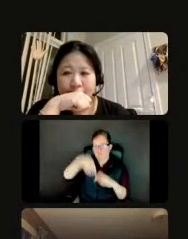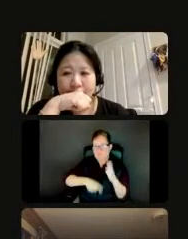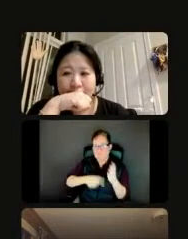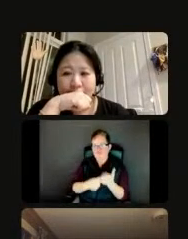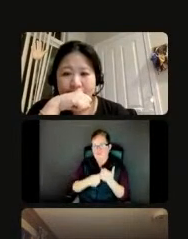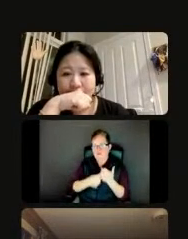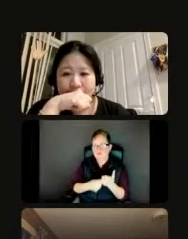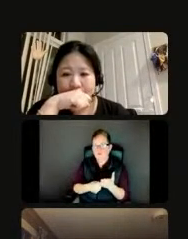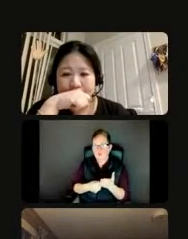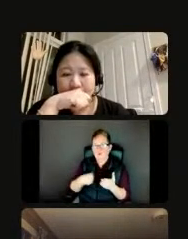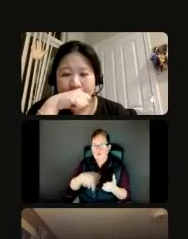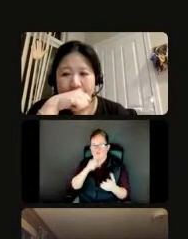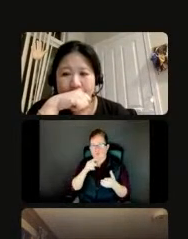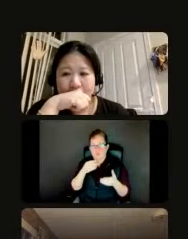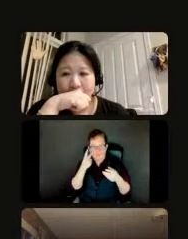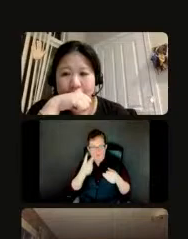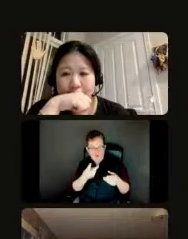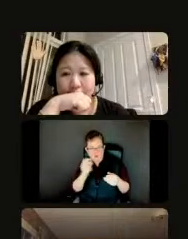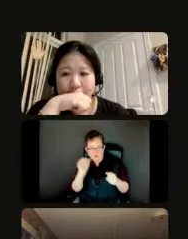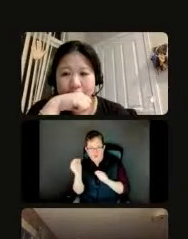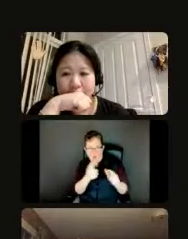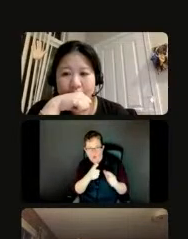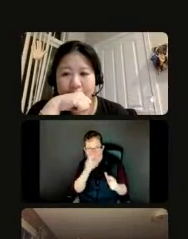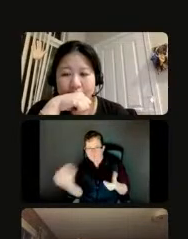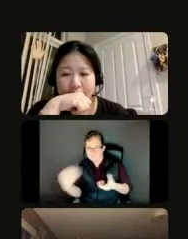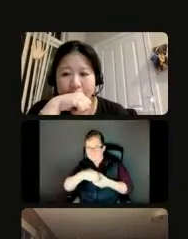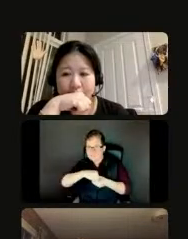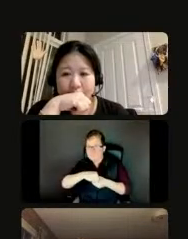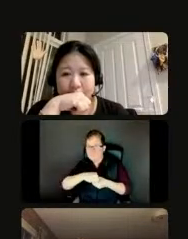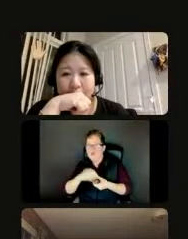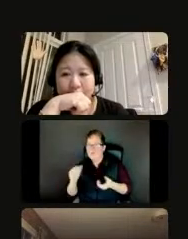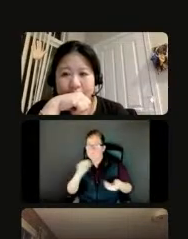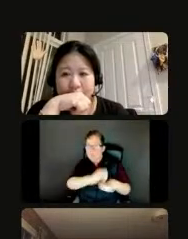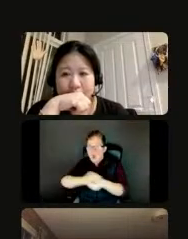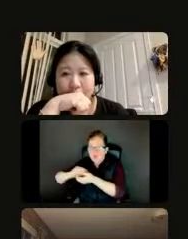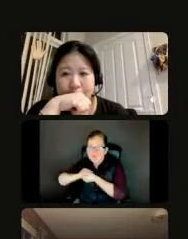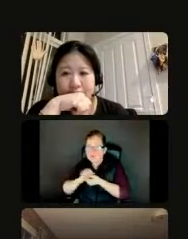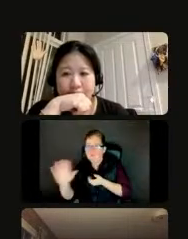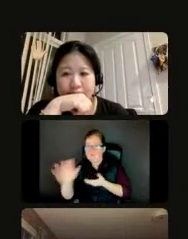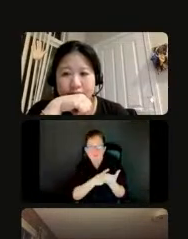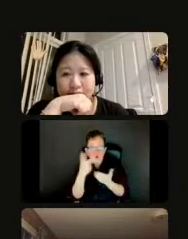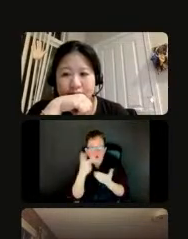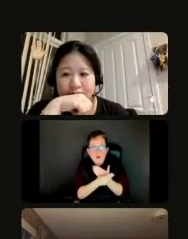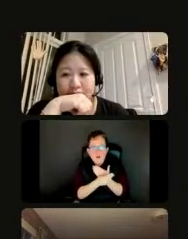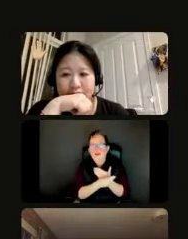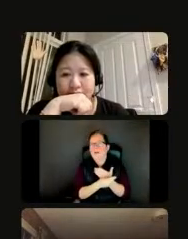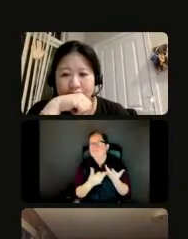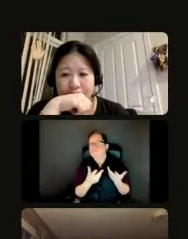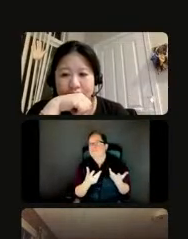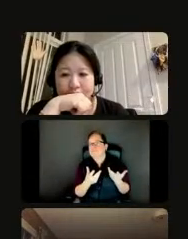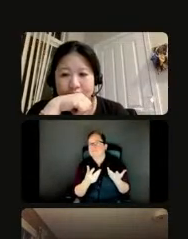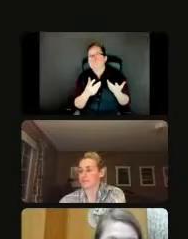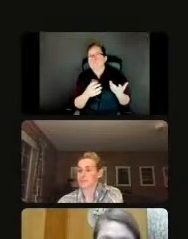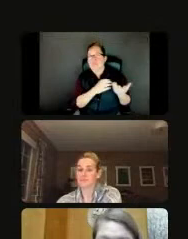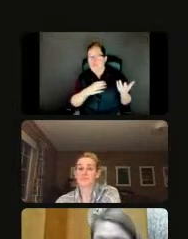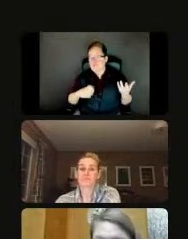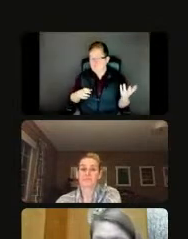look at all of the partners we have and the details of their programs. Councillor